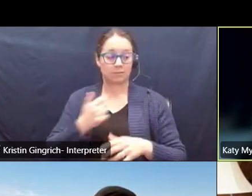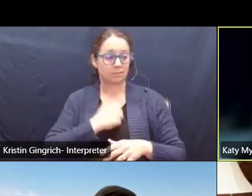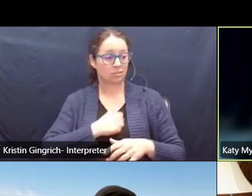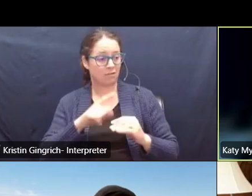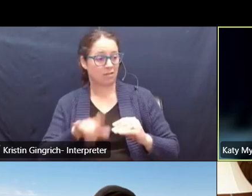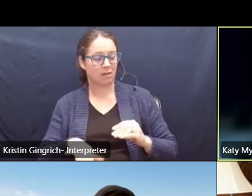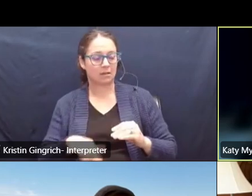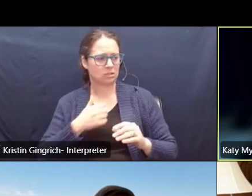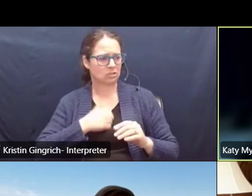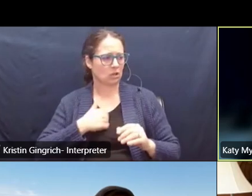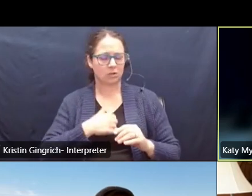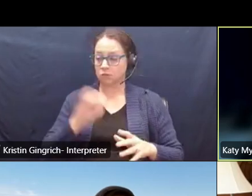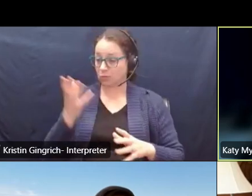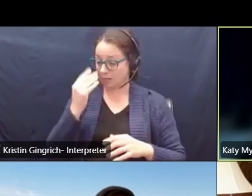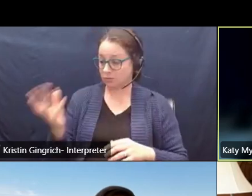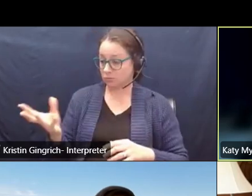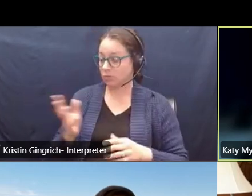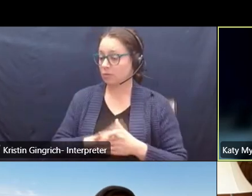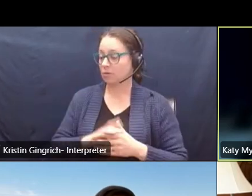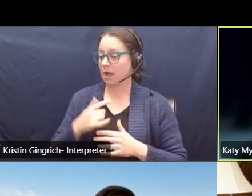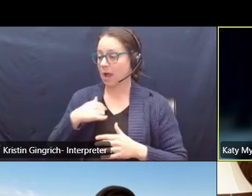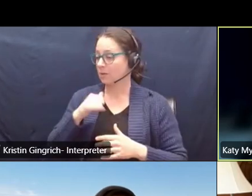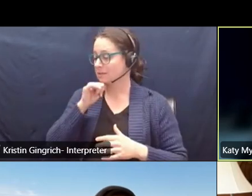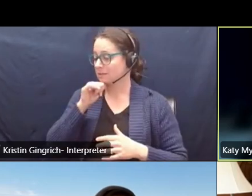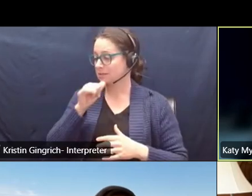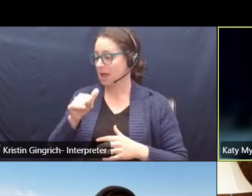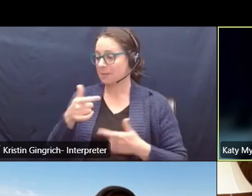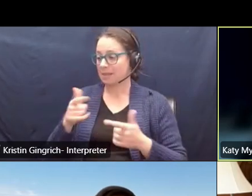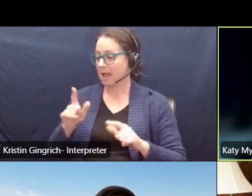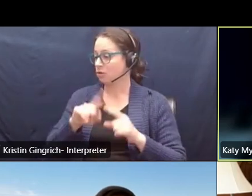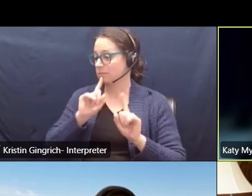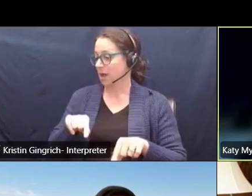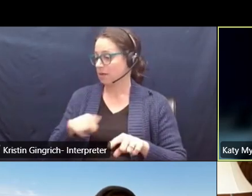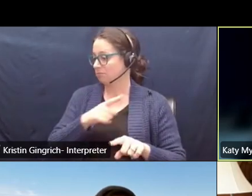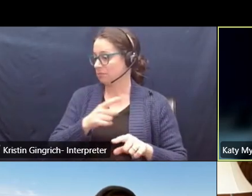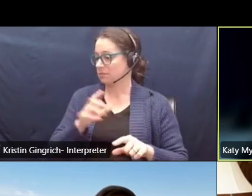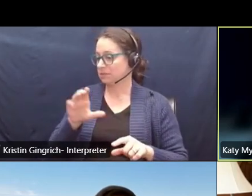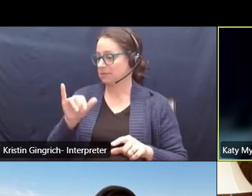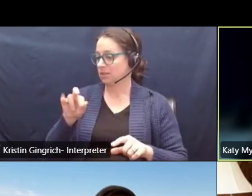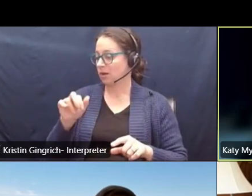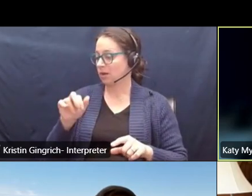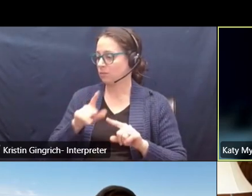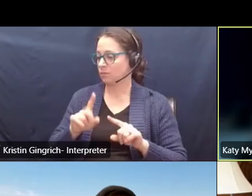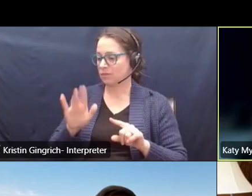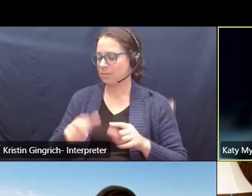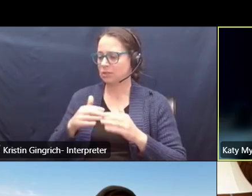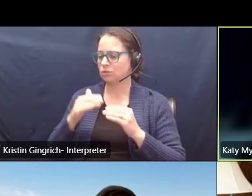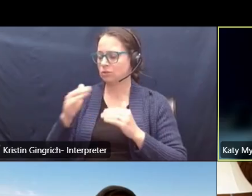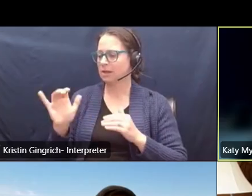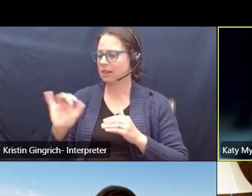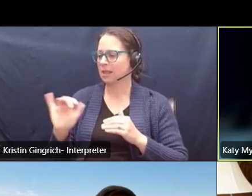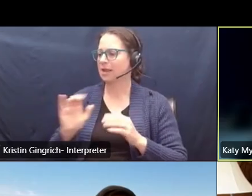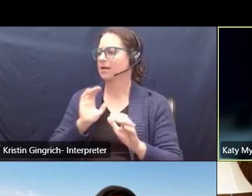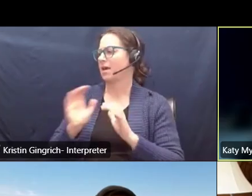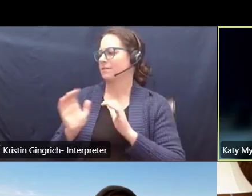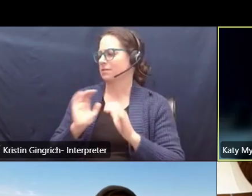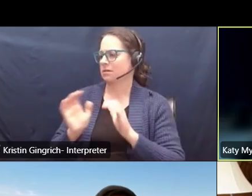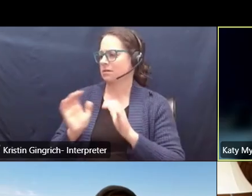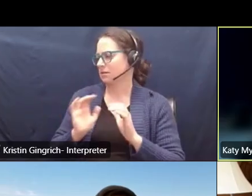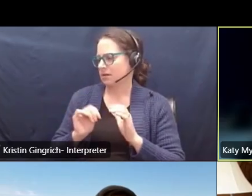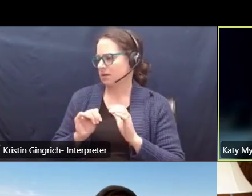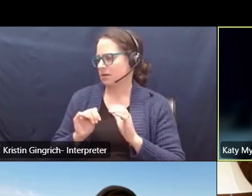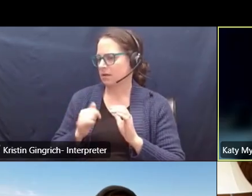Sorry about that. You know, I was not being allowed to respond, Sierra, because that would be too much like a conversation.